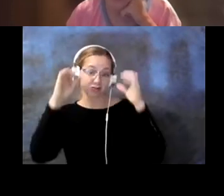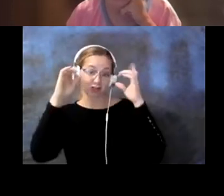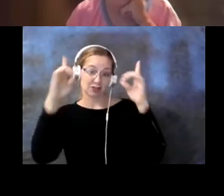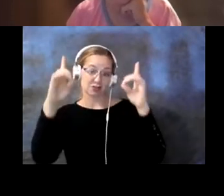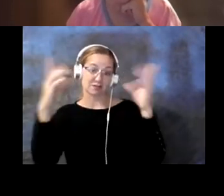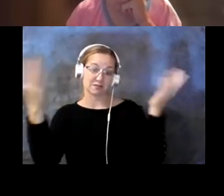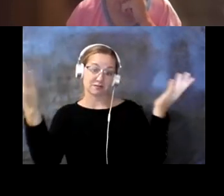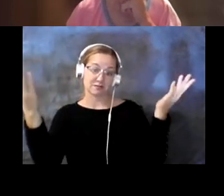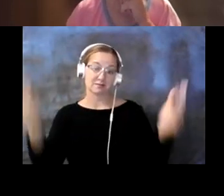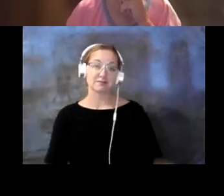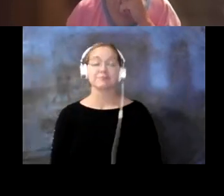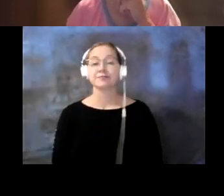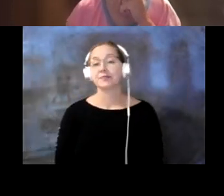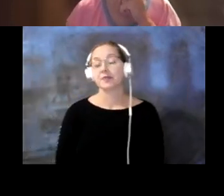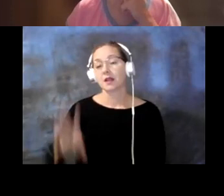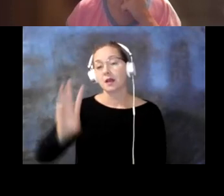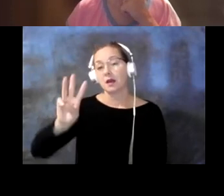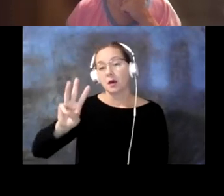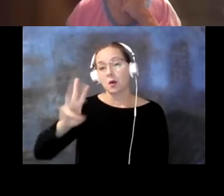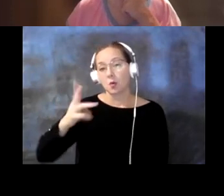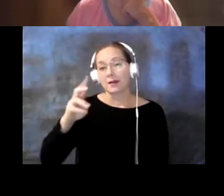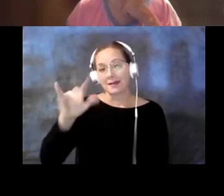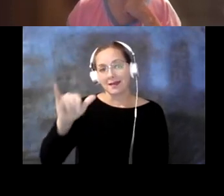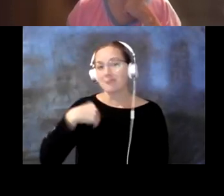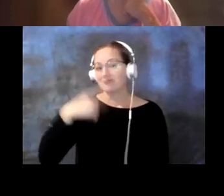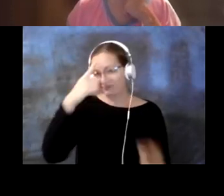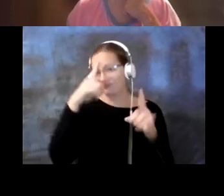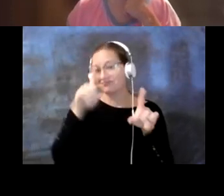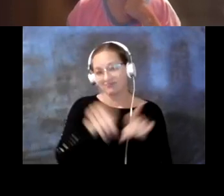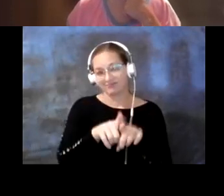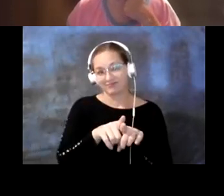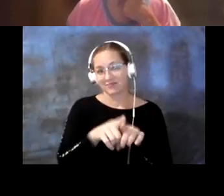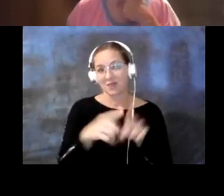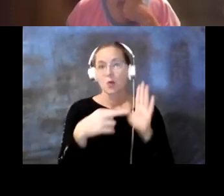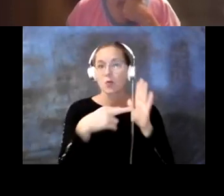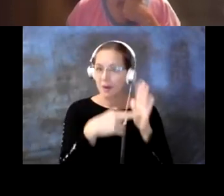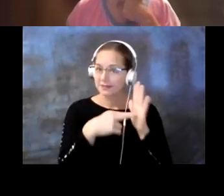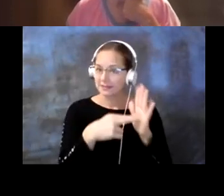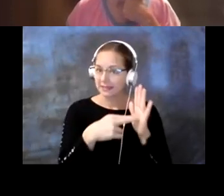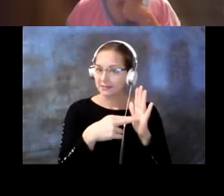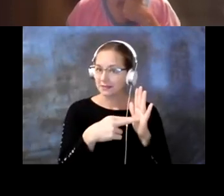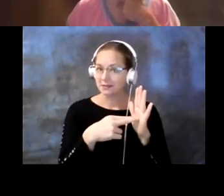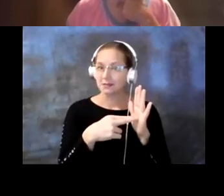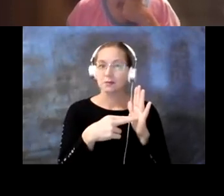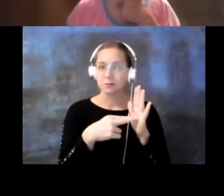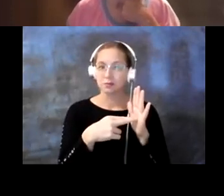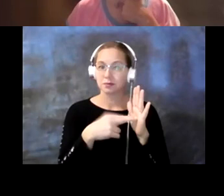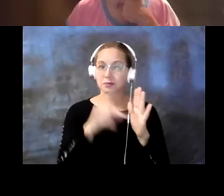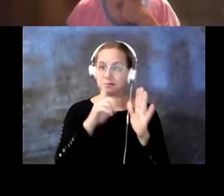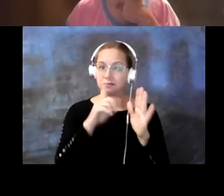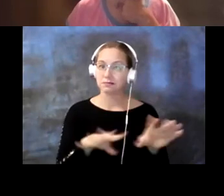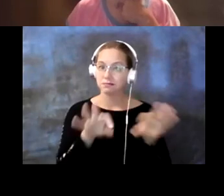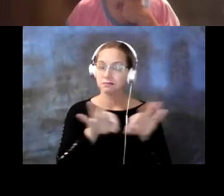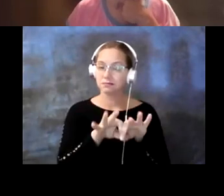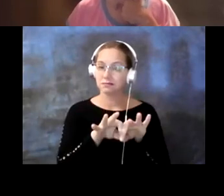I couldn't agree more. I kind of like Spencer was saying, representation does matter. Like,